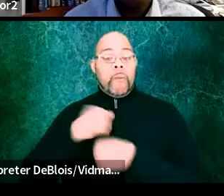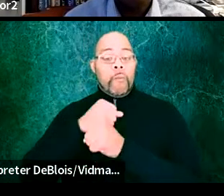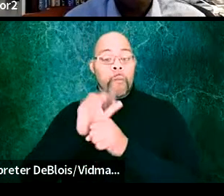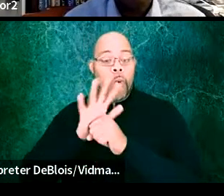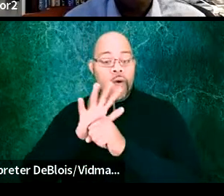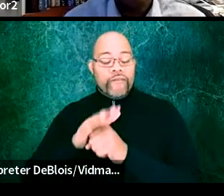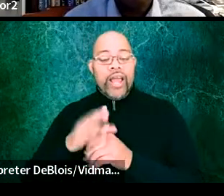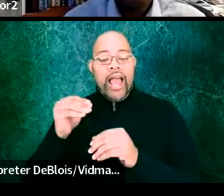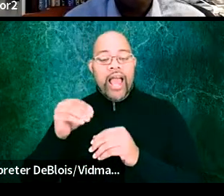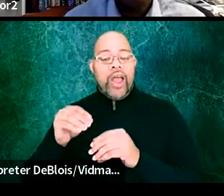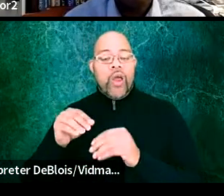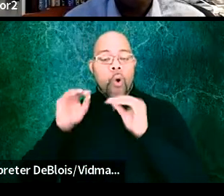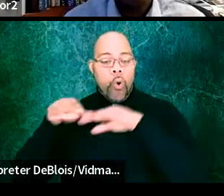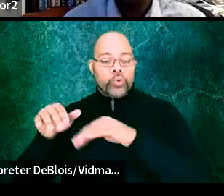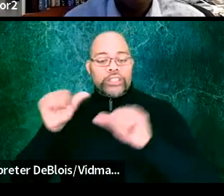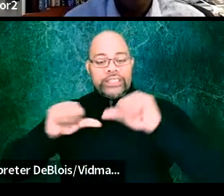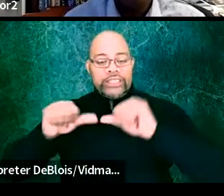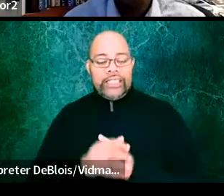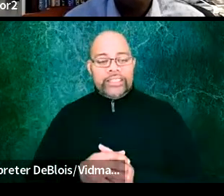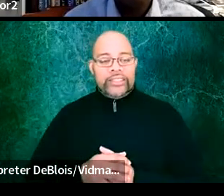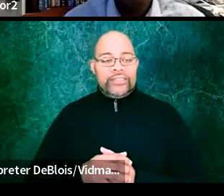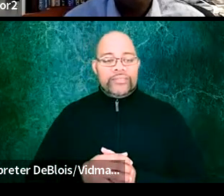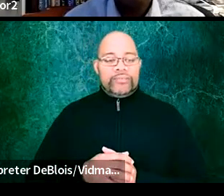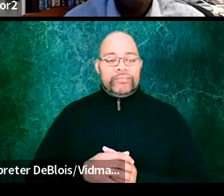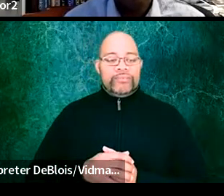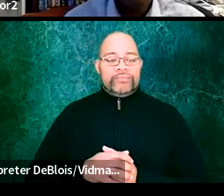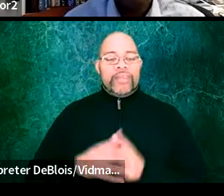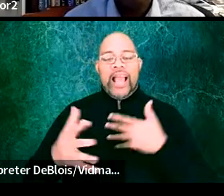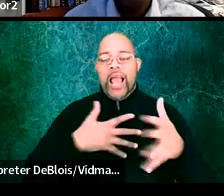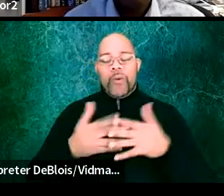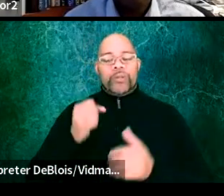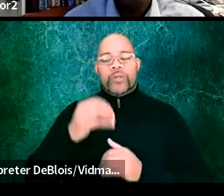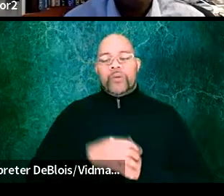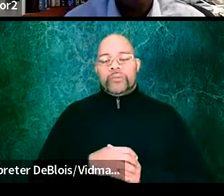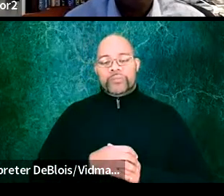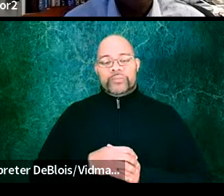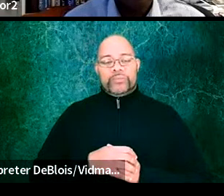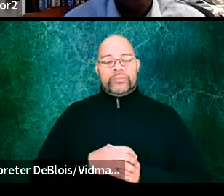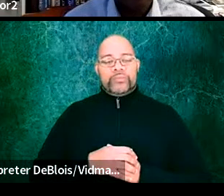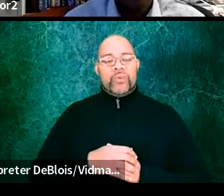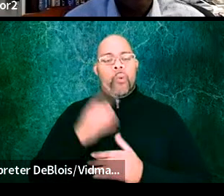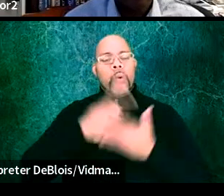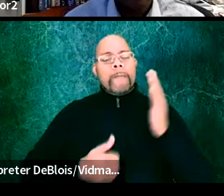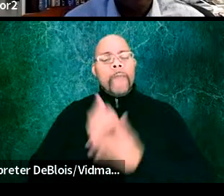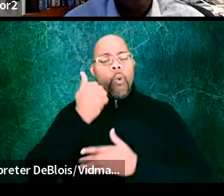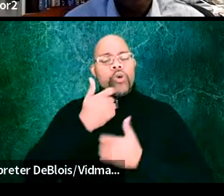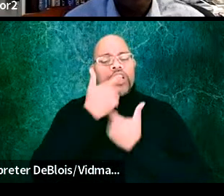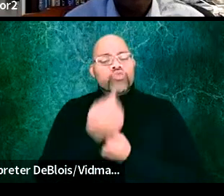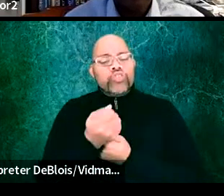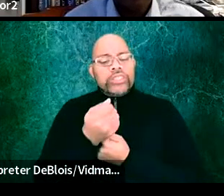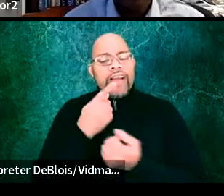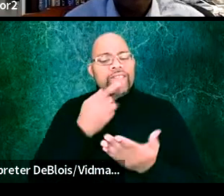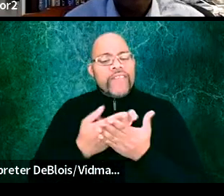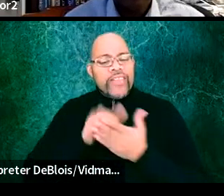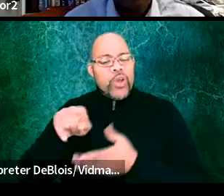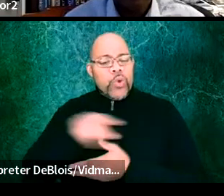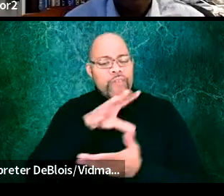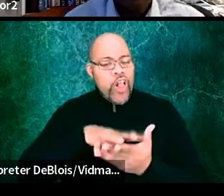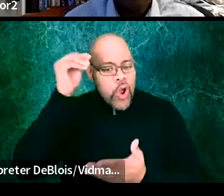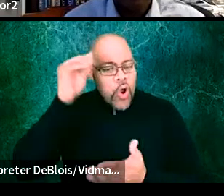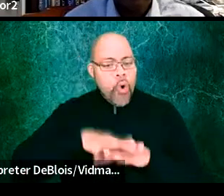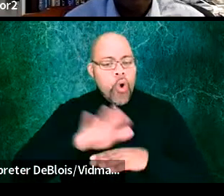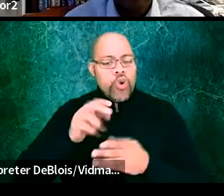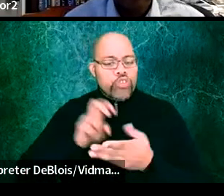filmmaker, but also a scientist. Anyway, so what is the most interesting fact that you've learned on